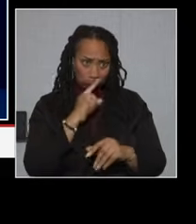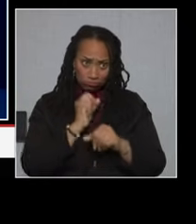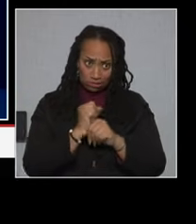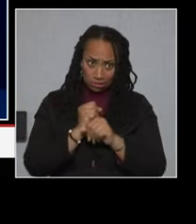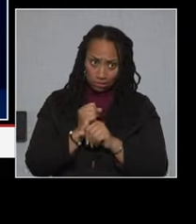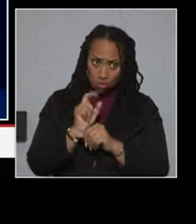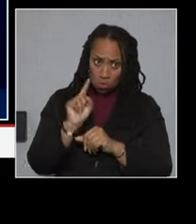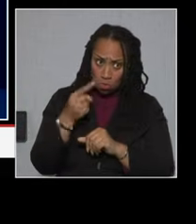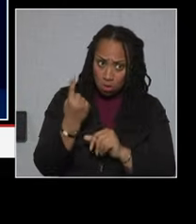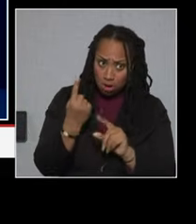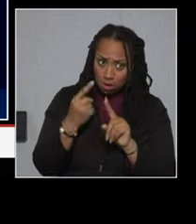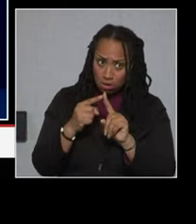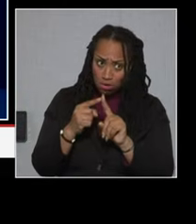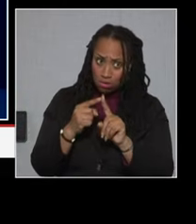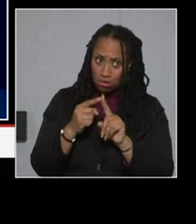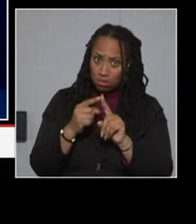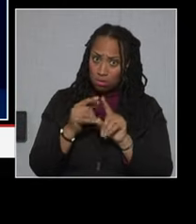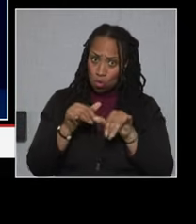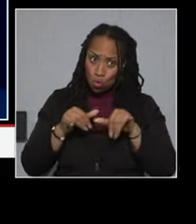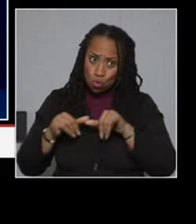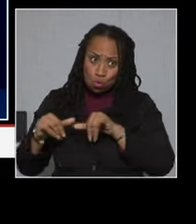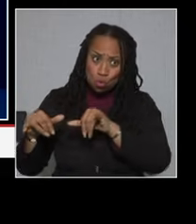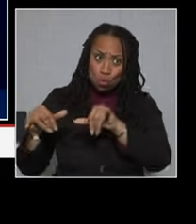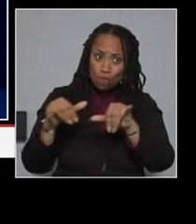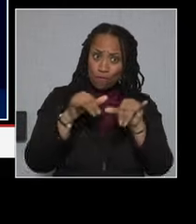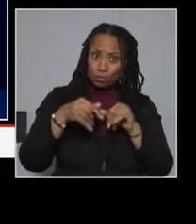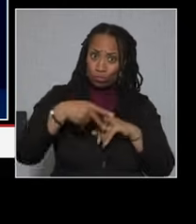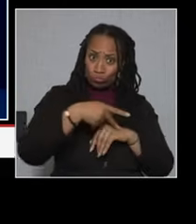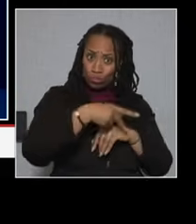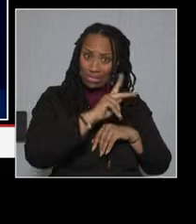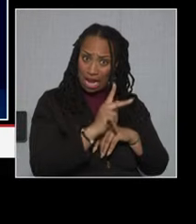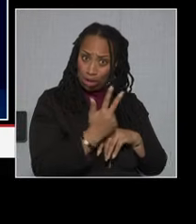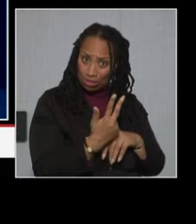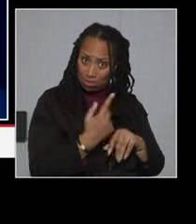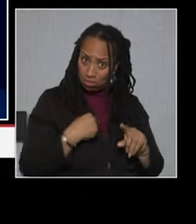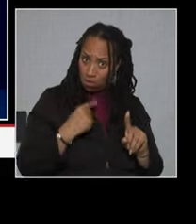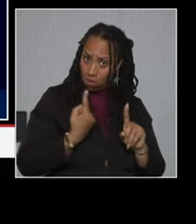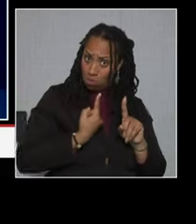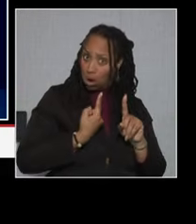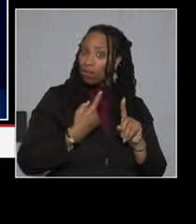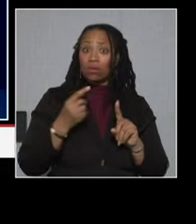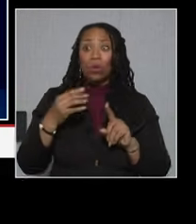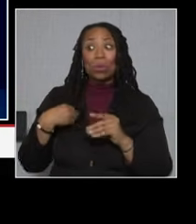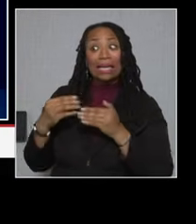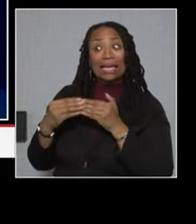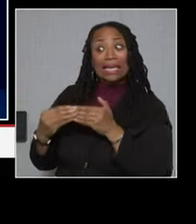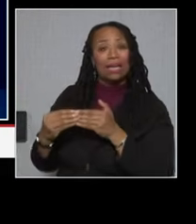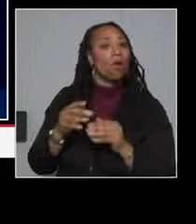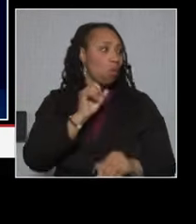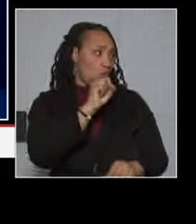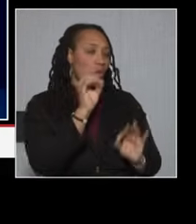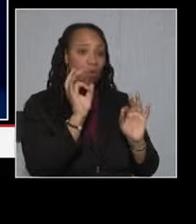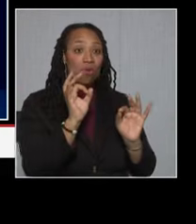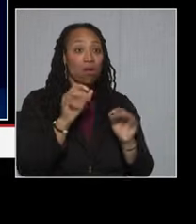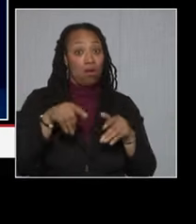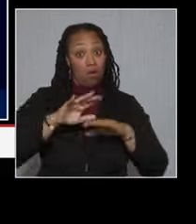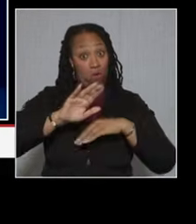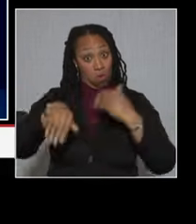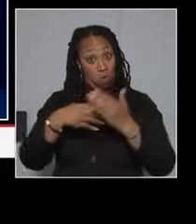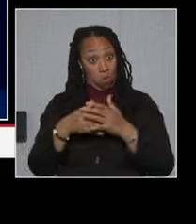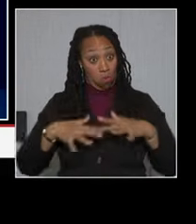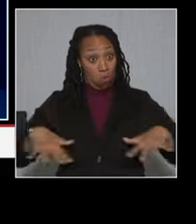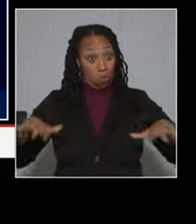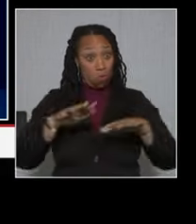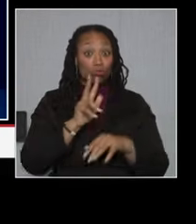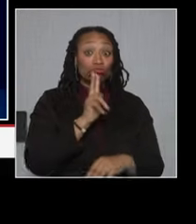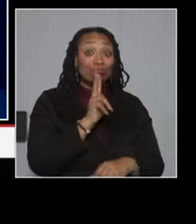all 3-year-olds can go to public schools in the District of Columbia, and we see that 82% of our